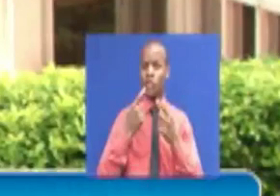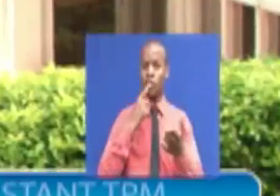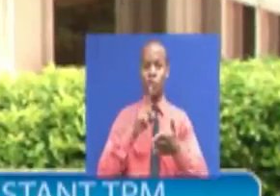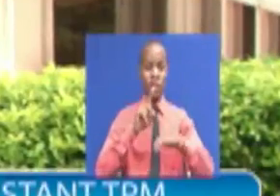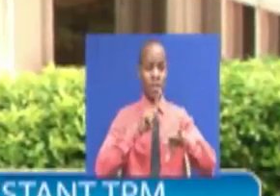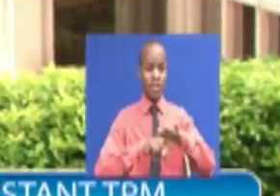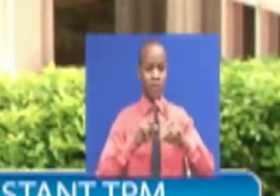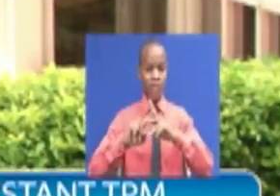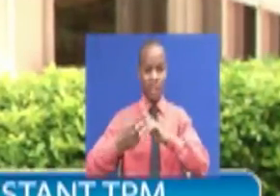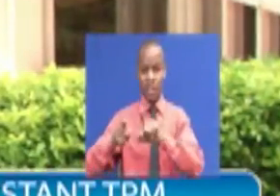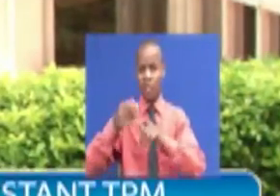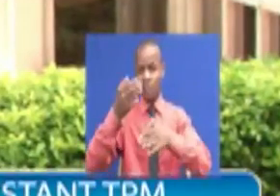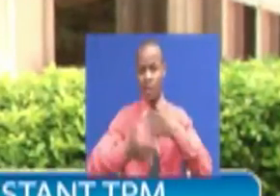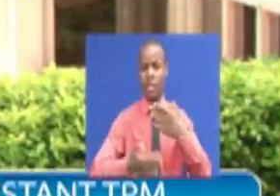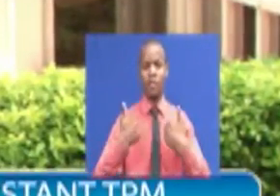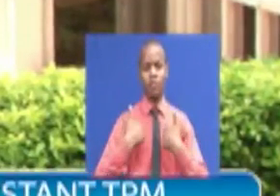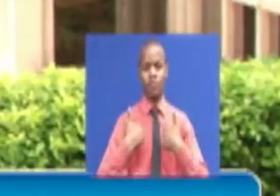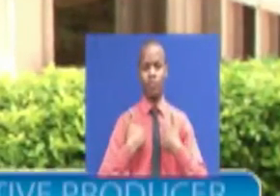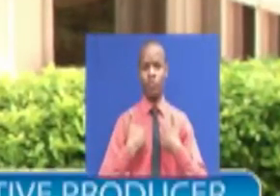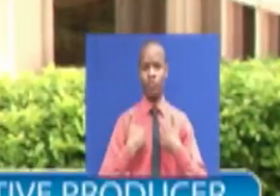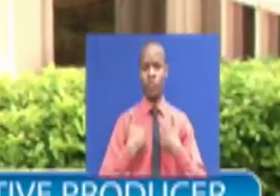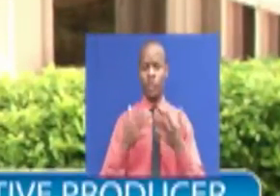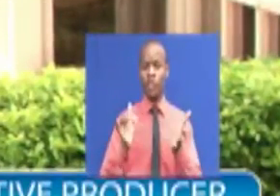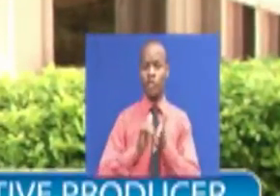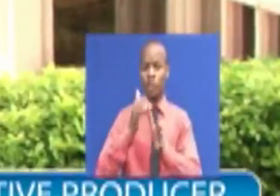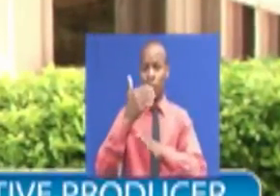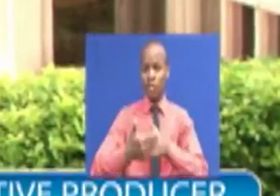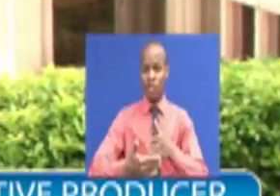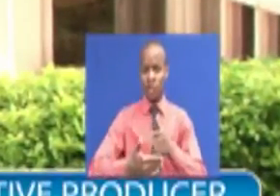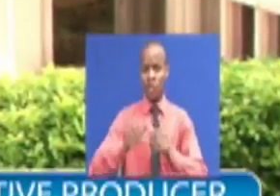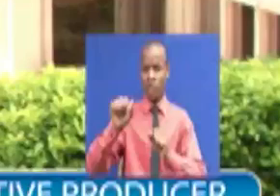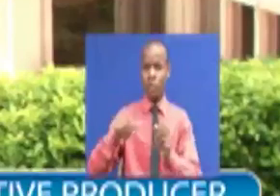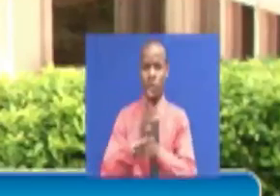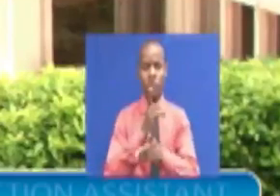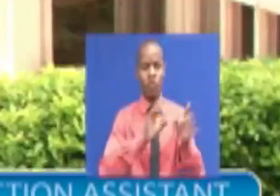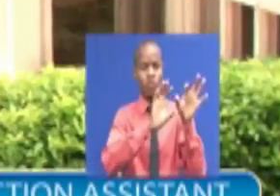mwanzo hakikosi kuwa na mwisho. And that's how we come to the end of Elbow Differently.